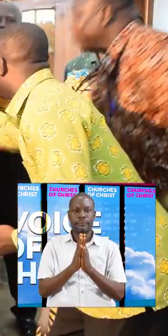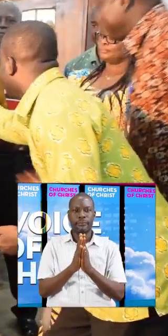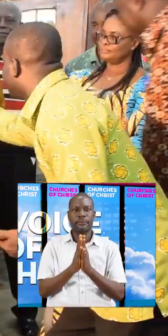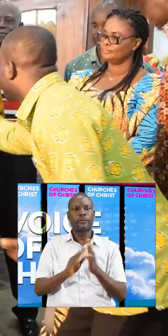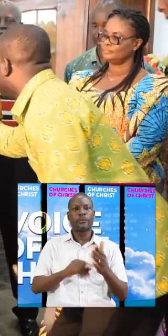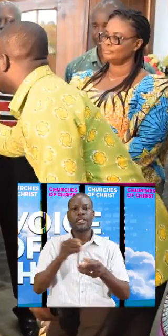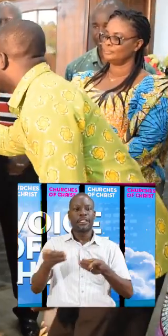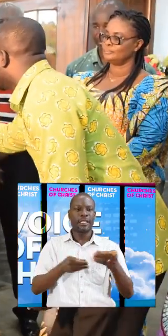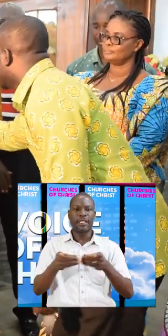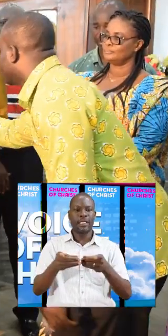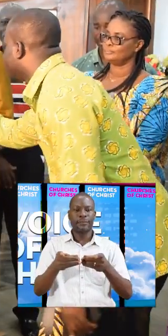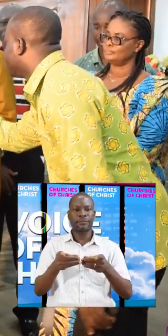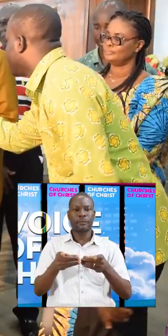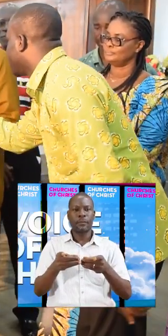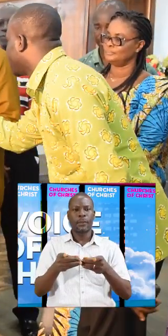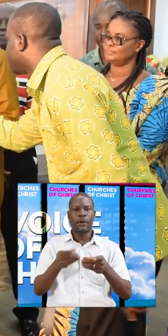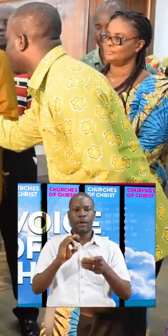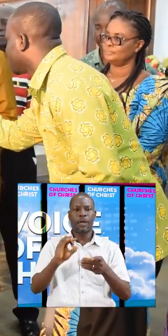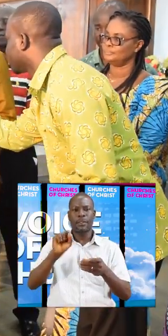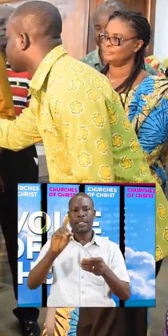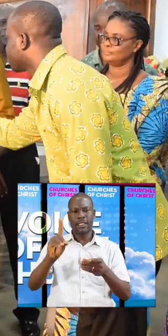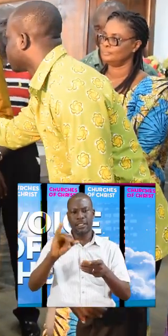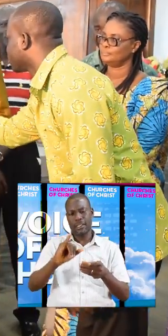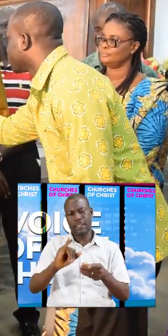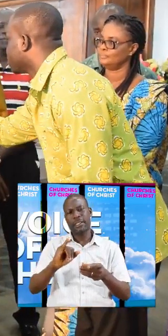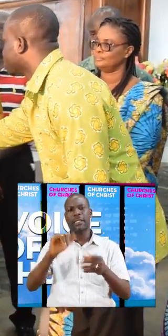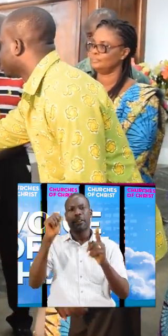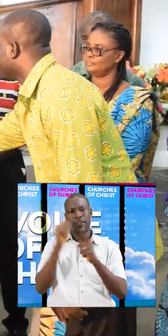Metro Director. Secondly, Takrade and